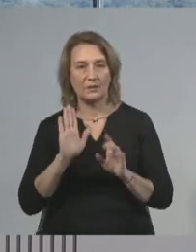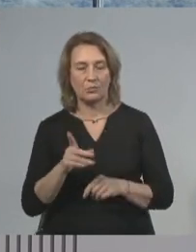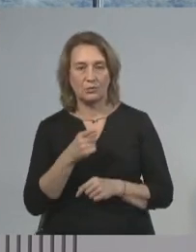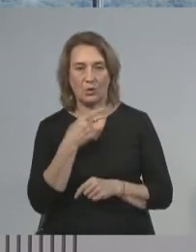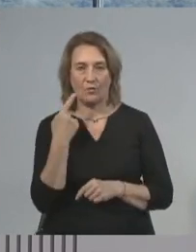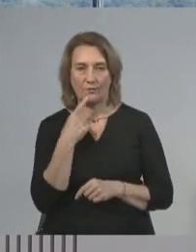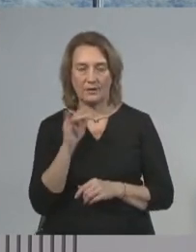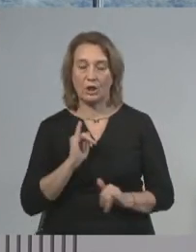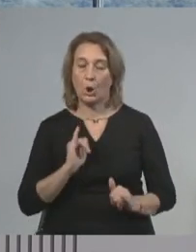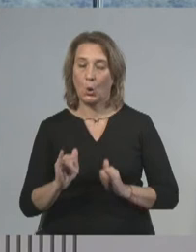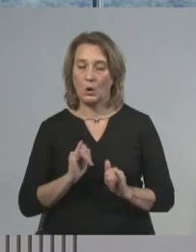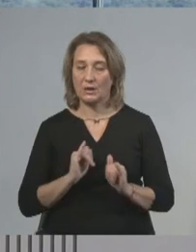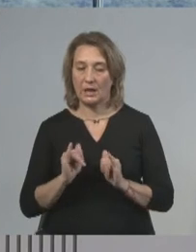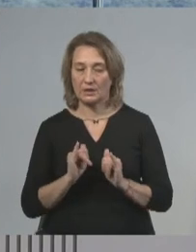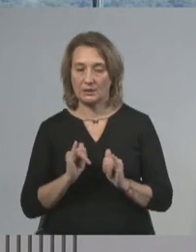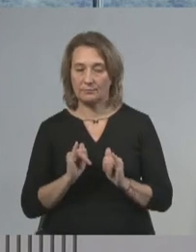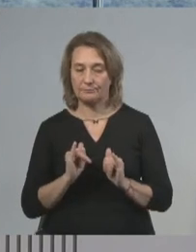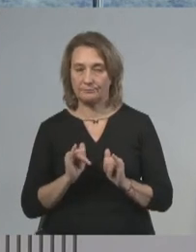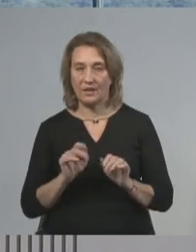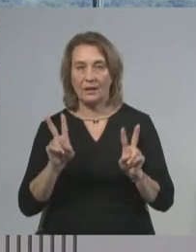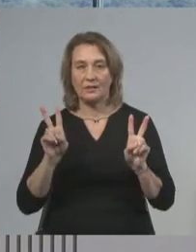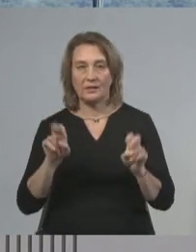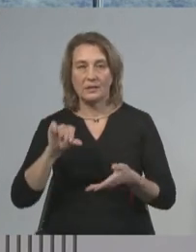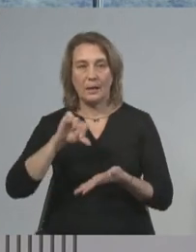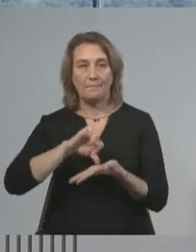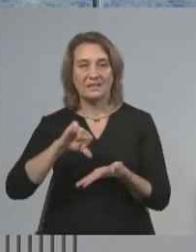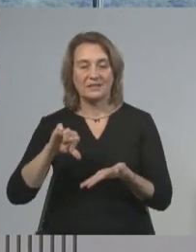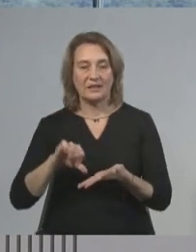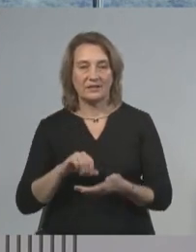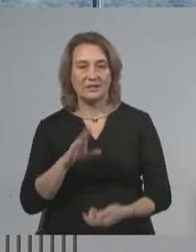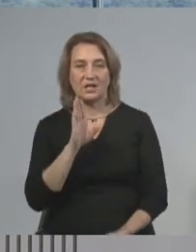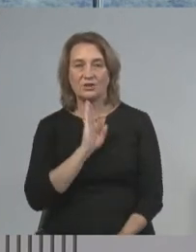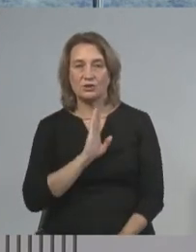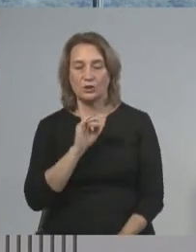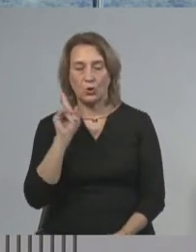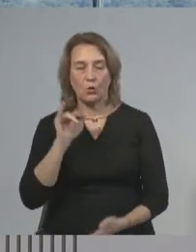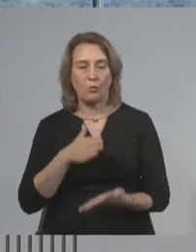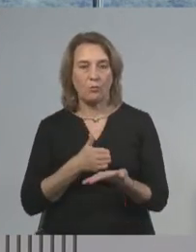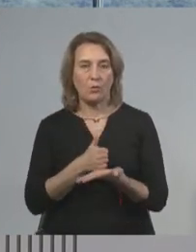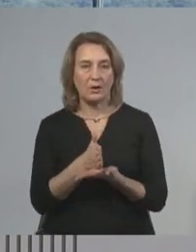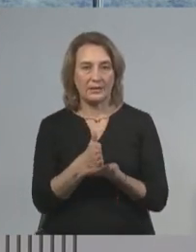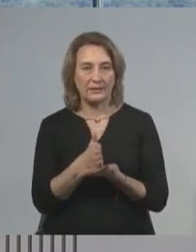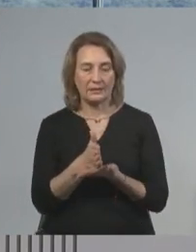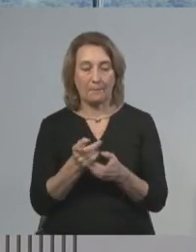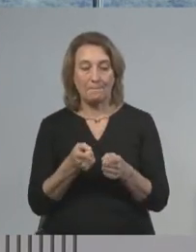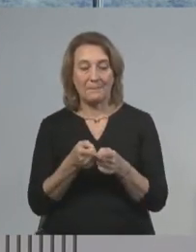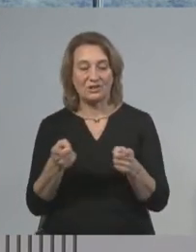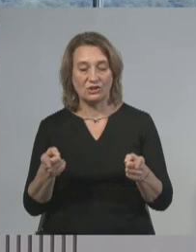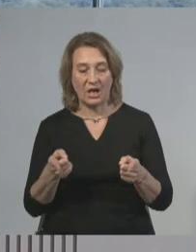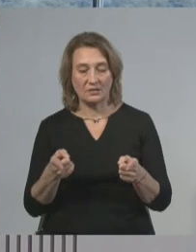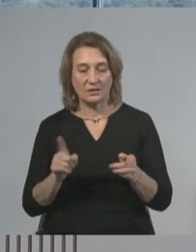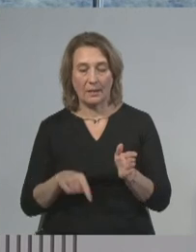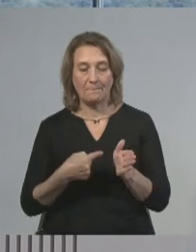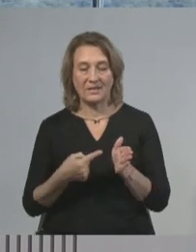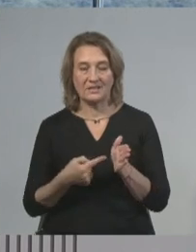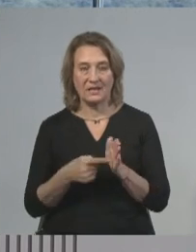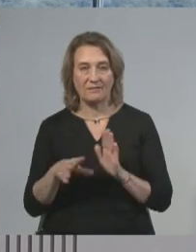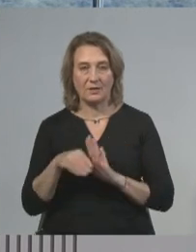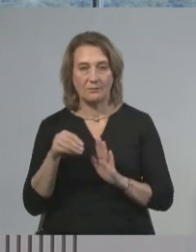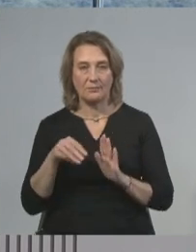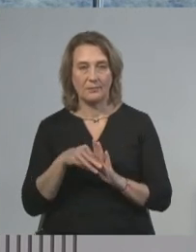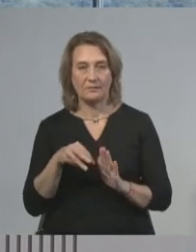aspects but we hope that there will be more journalists who will cover the situation of women in politics correctly during the local